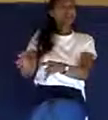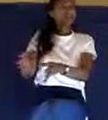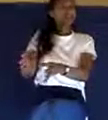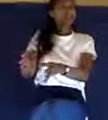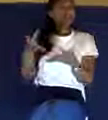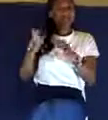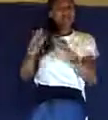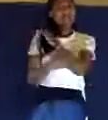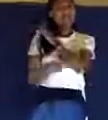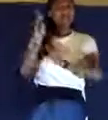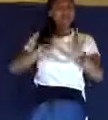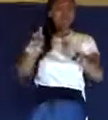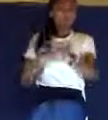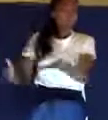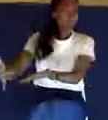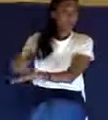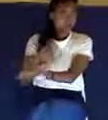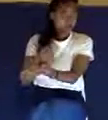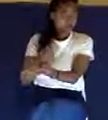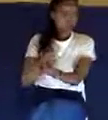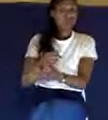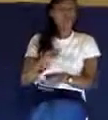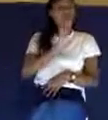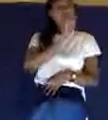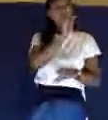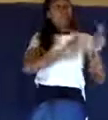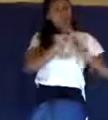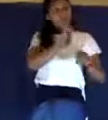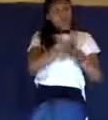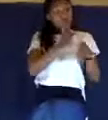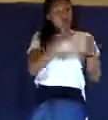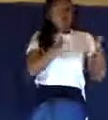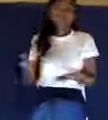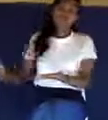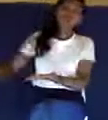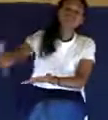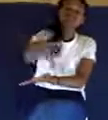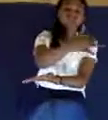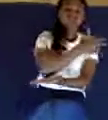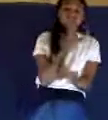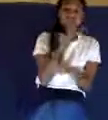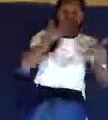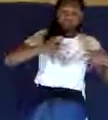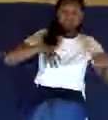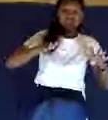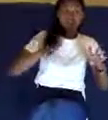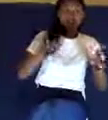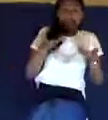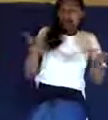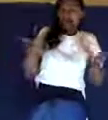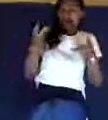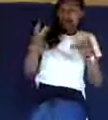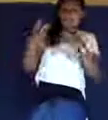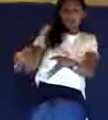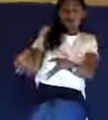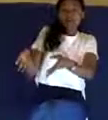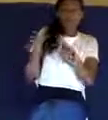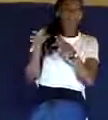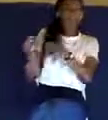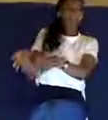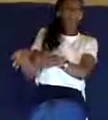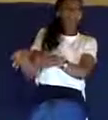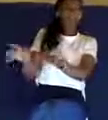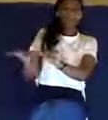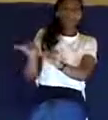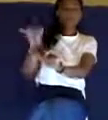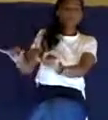after the reapers are done. And so that was a law. And this is what Ruth is saying. Let me go into the field, somebody's field. I don't know